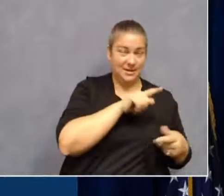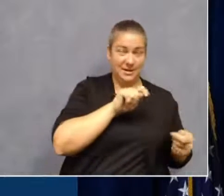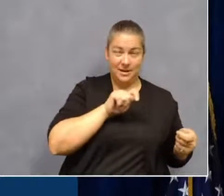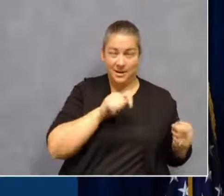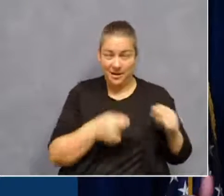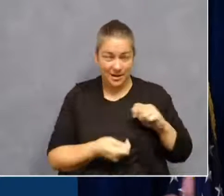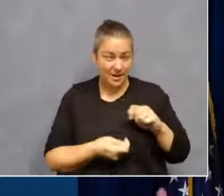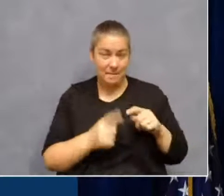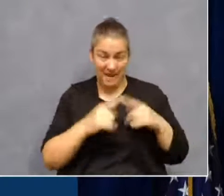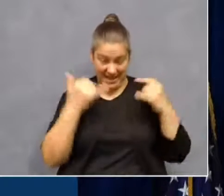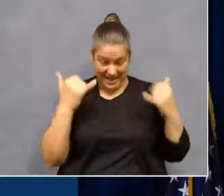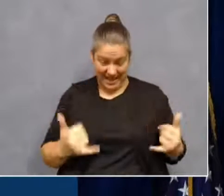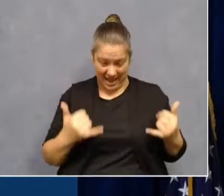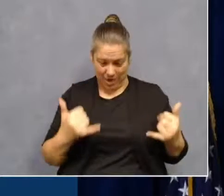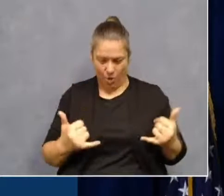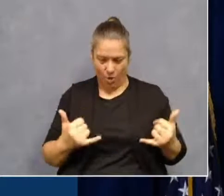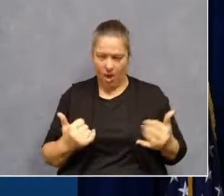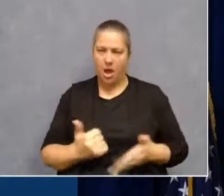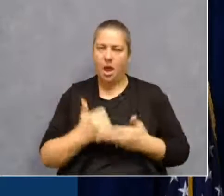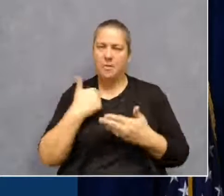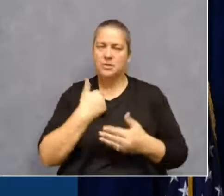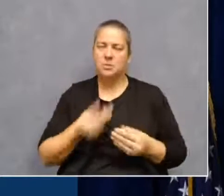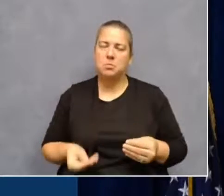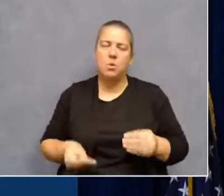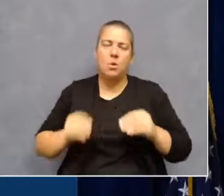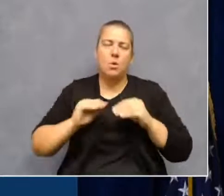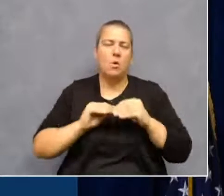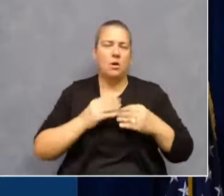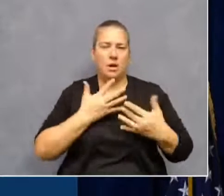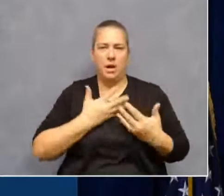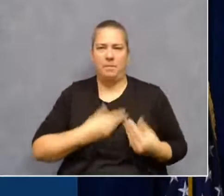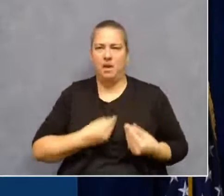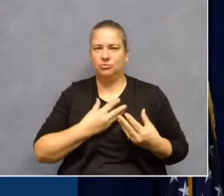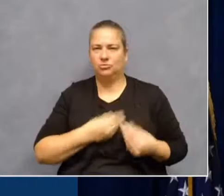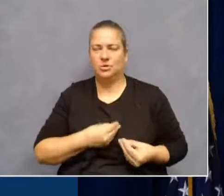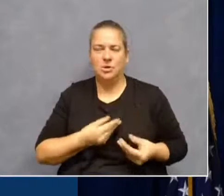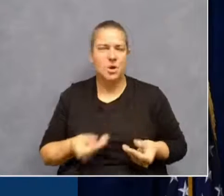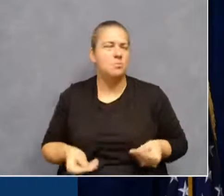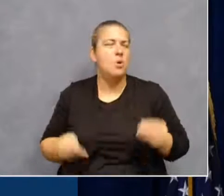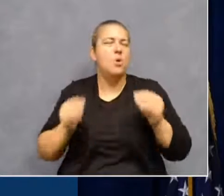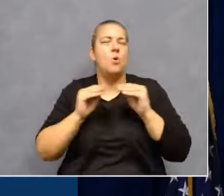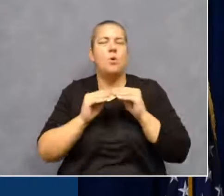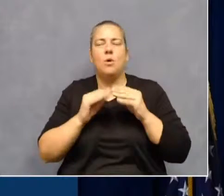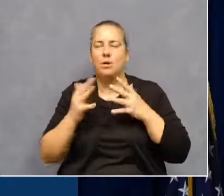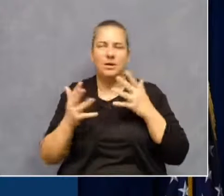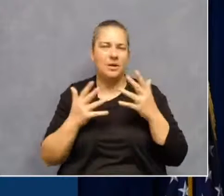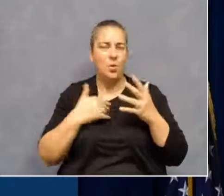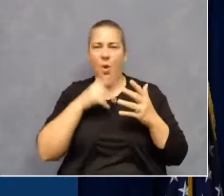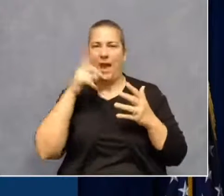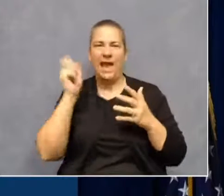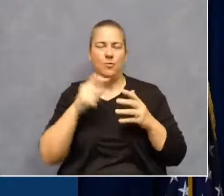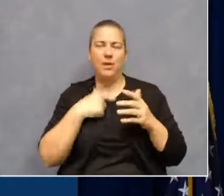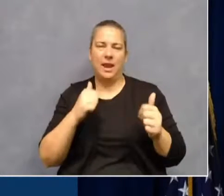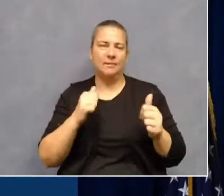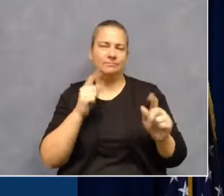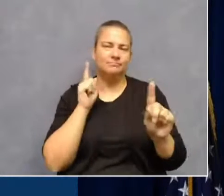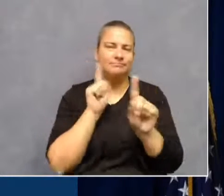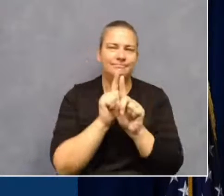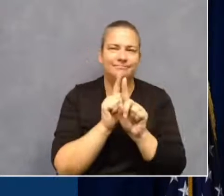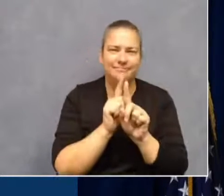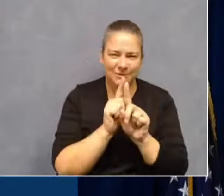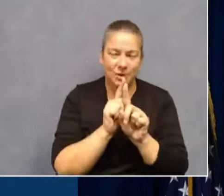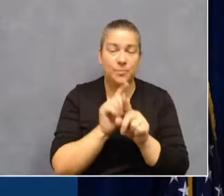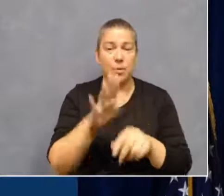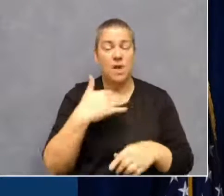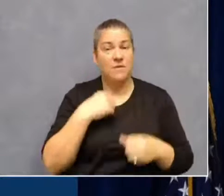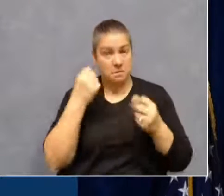another into a new phase where we don't have to be 6 feet apart. All right, we have a number of questions today. I'm going to try to go through